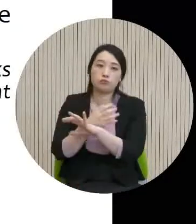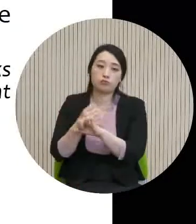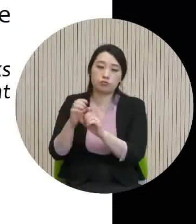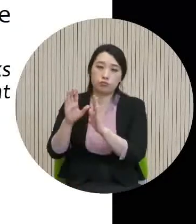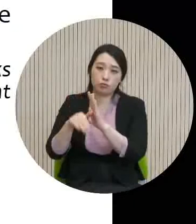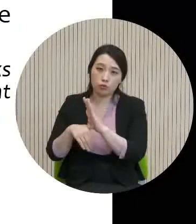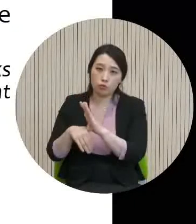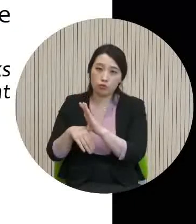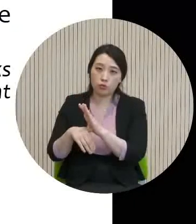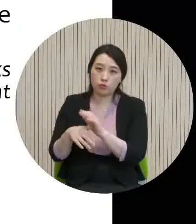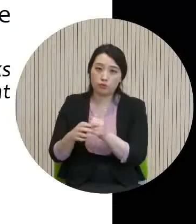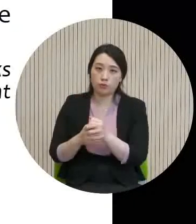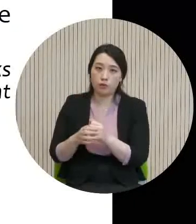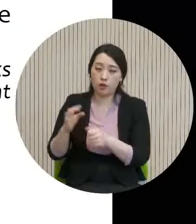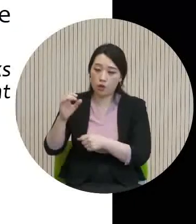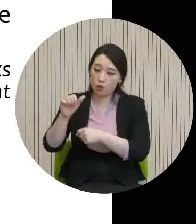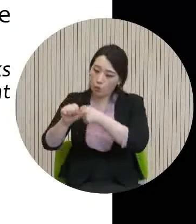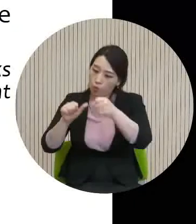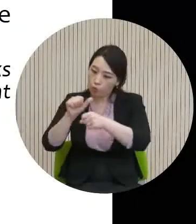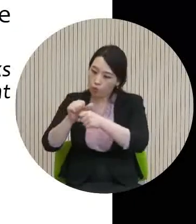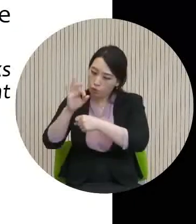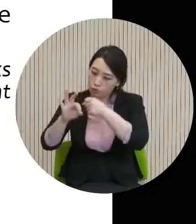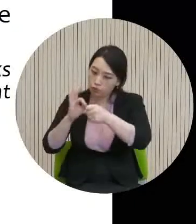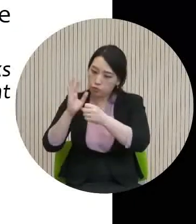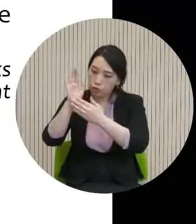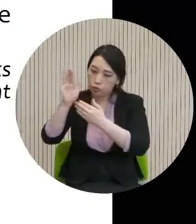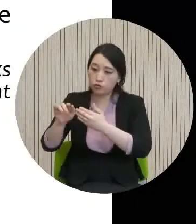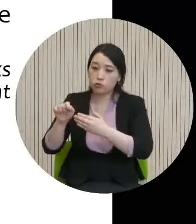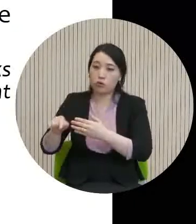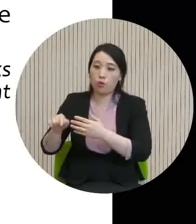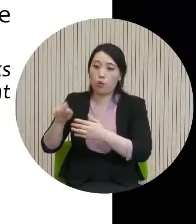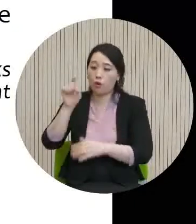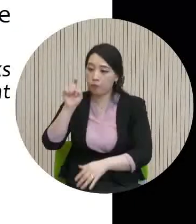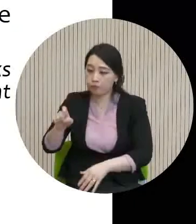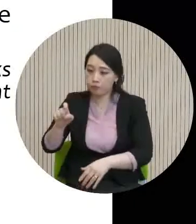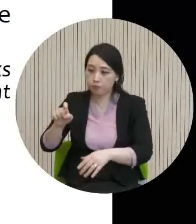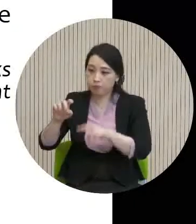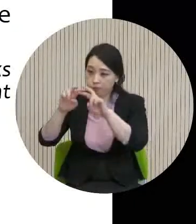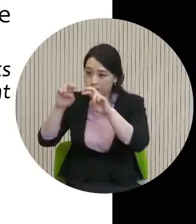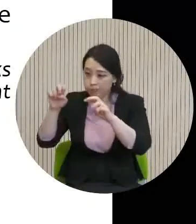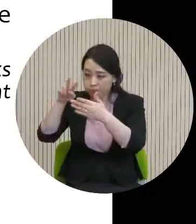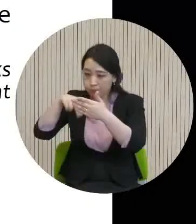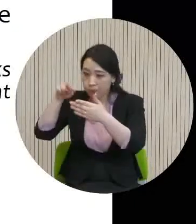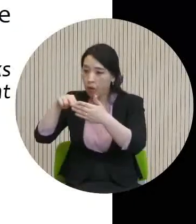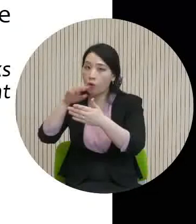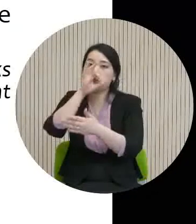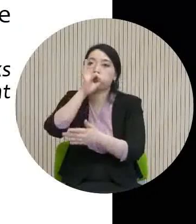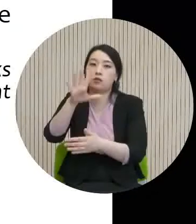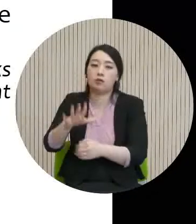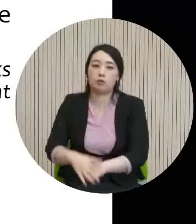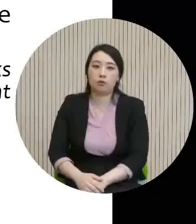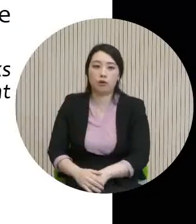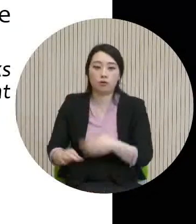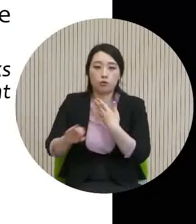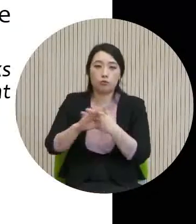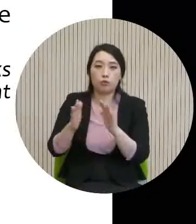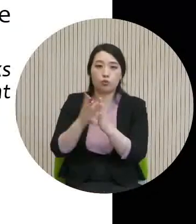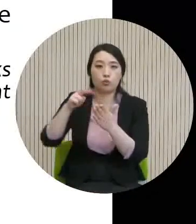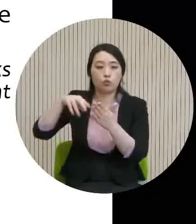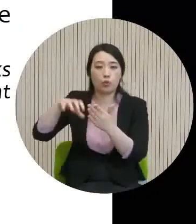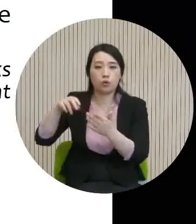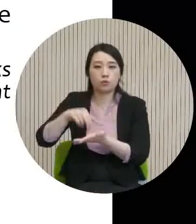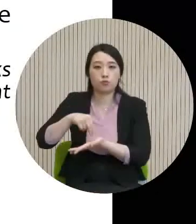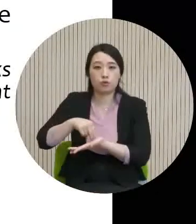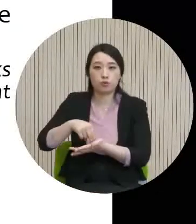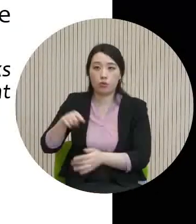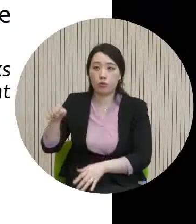book anymore. It is useless for the library to keep that digital file when the technological